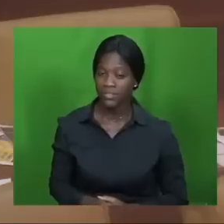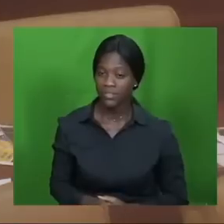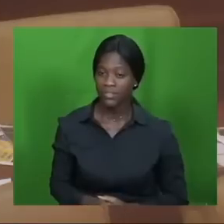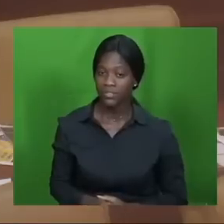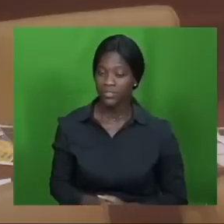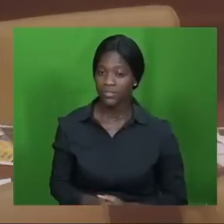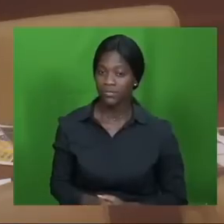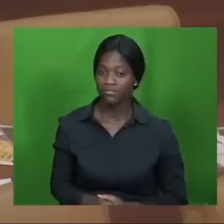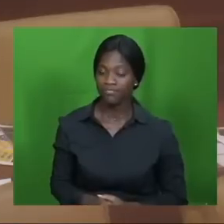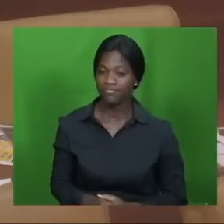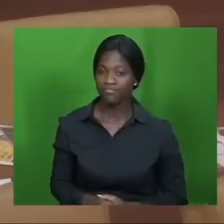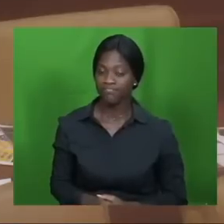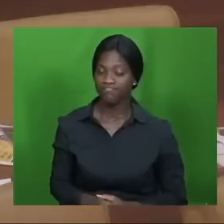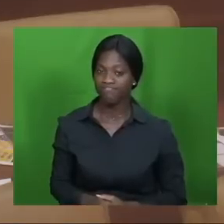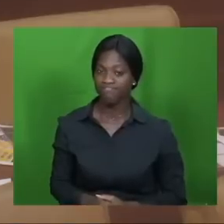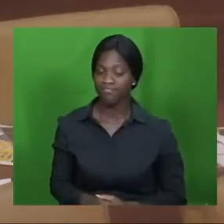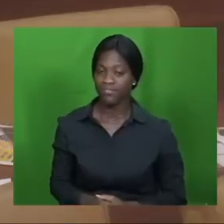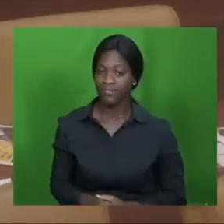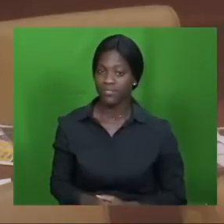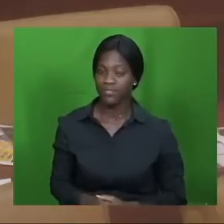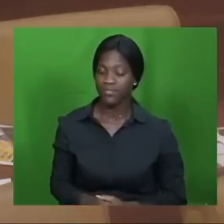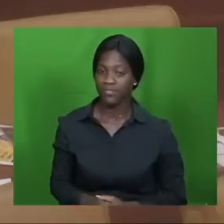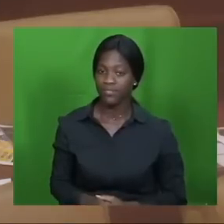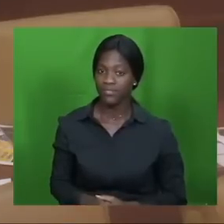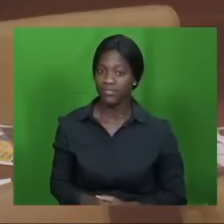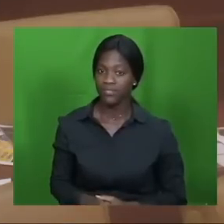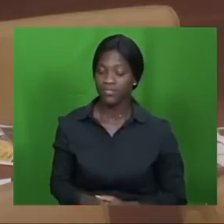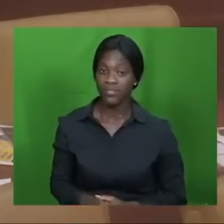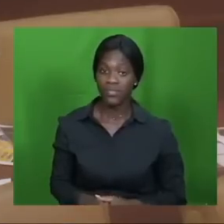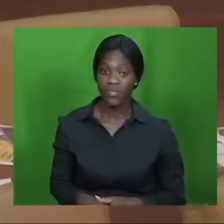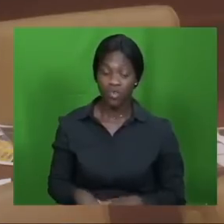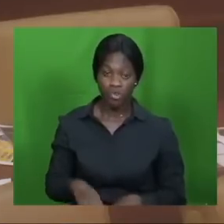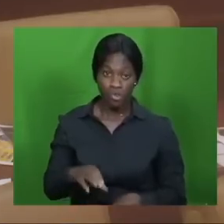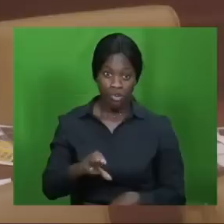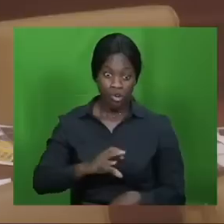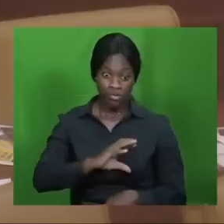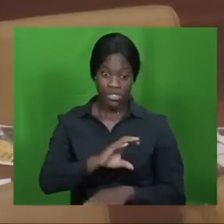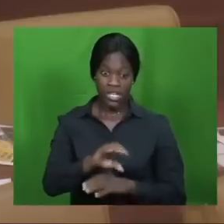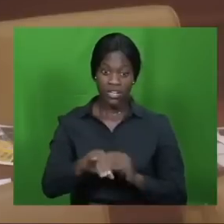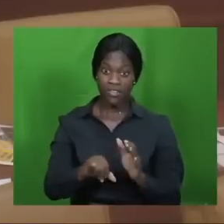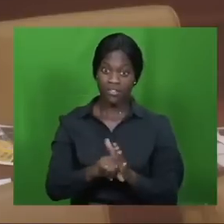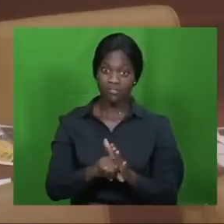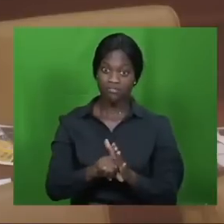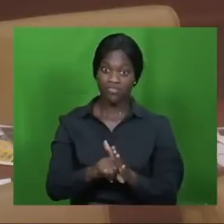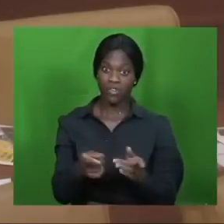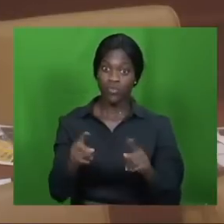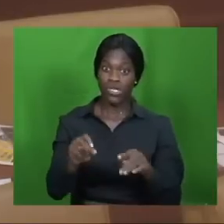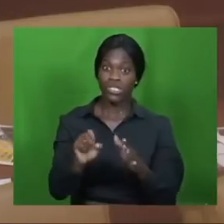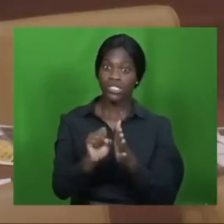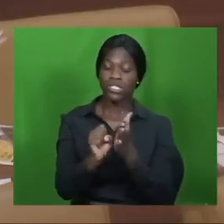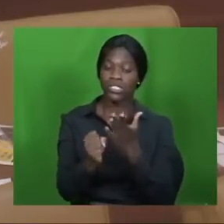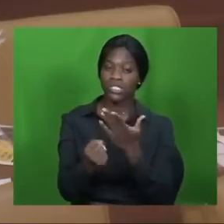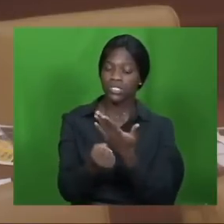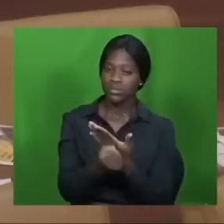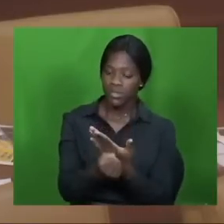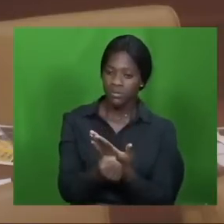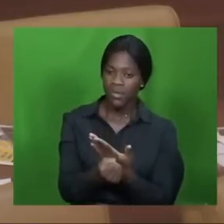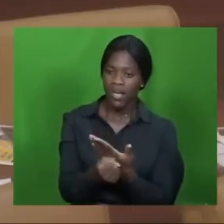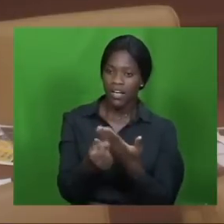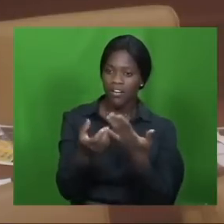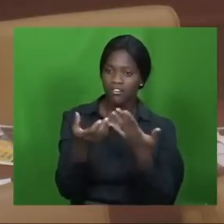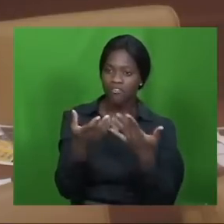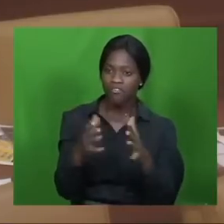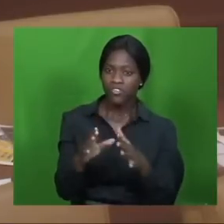the delay. The committee noted that the Commission, as at September 20, had completed